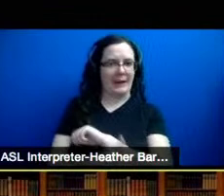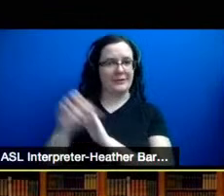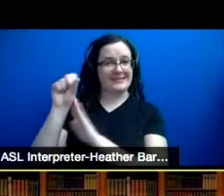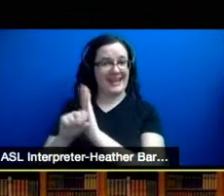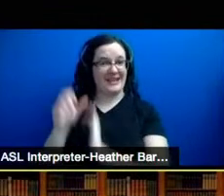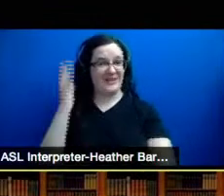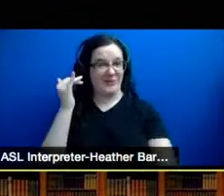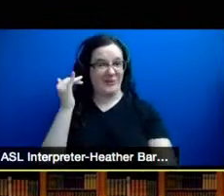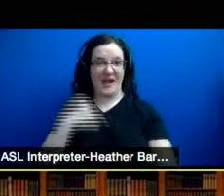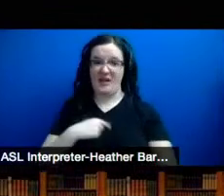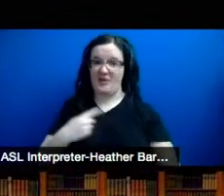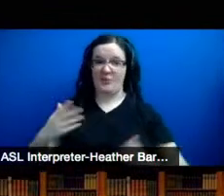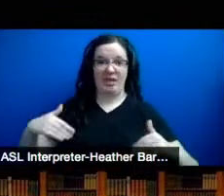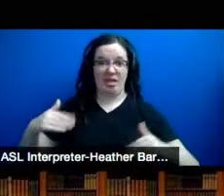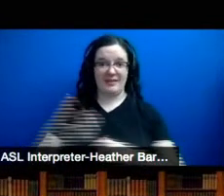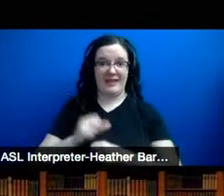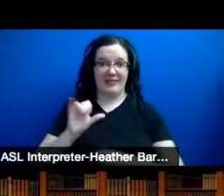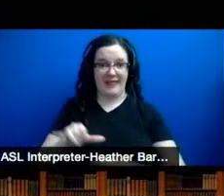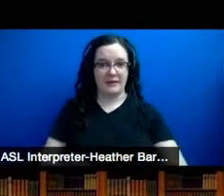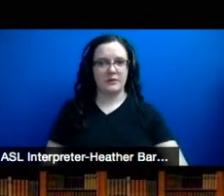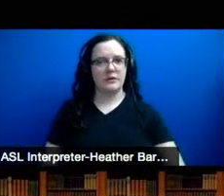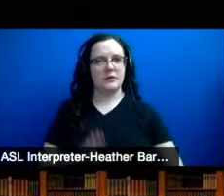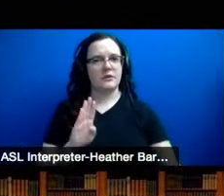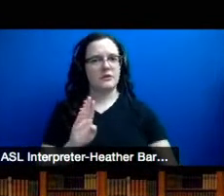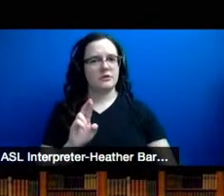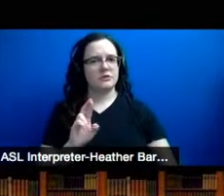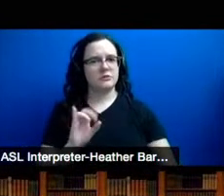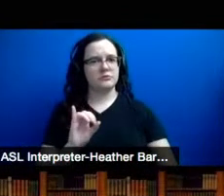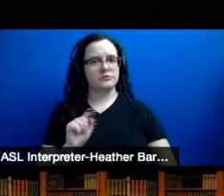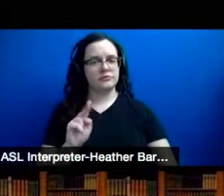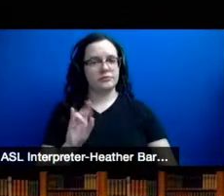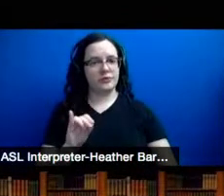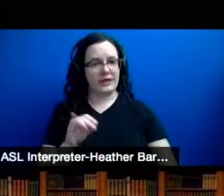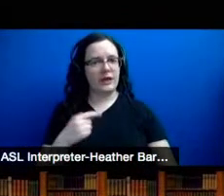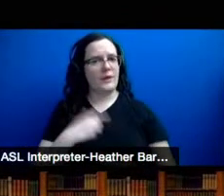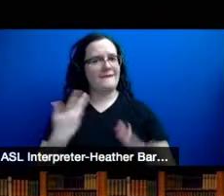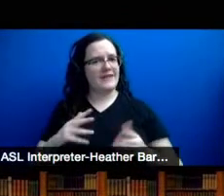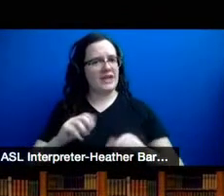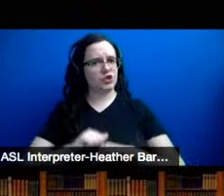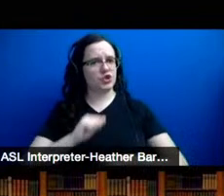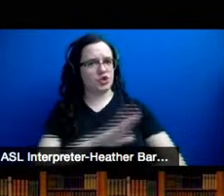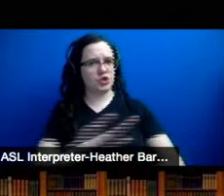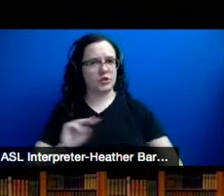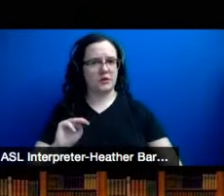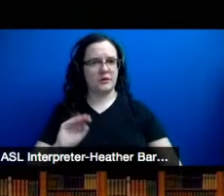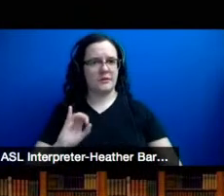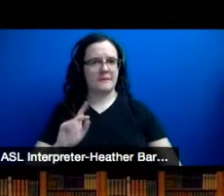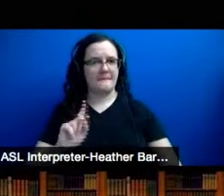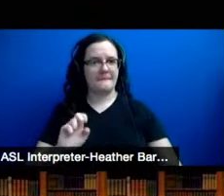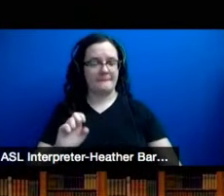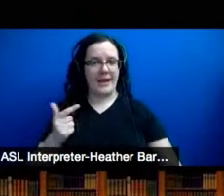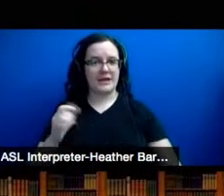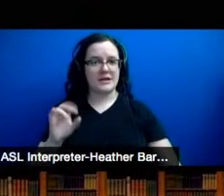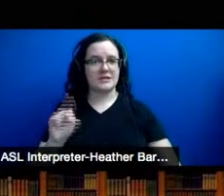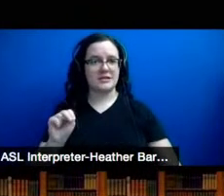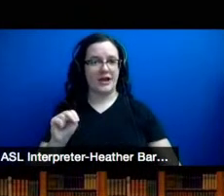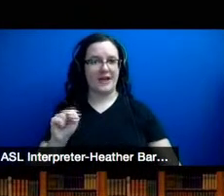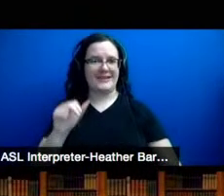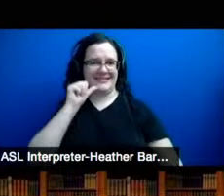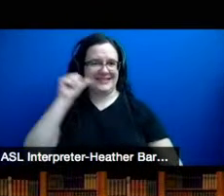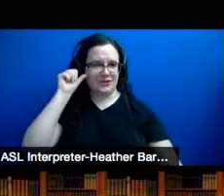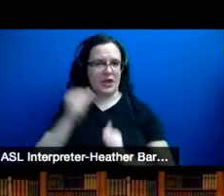that. We had sent some correspondence to Mike Guyon just yesterday with the county's comments